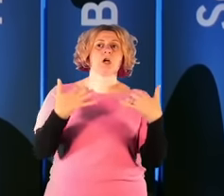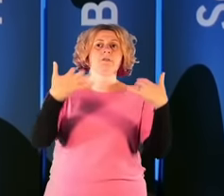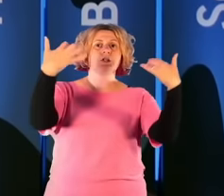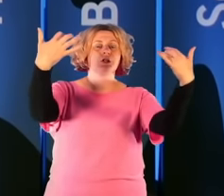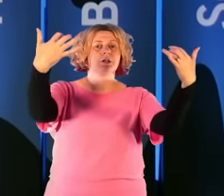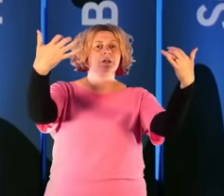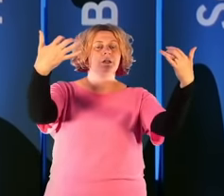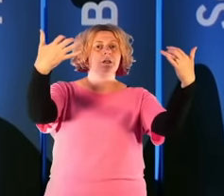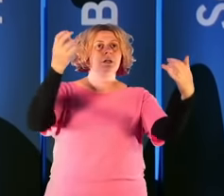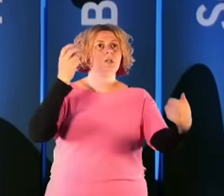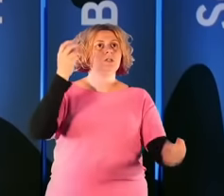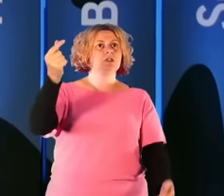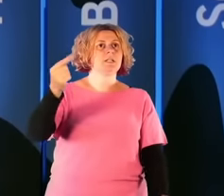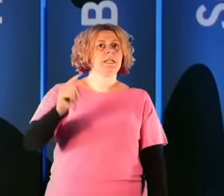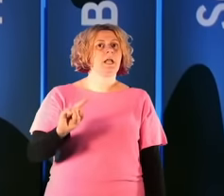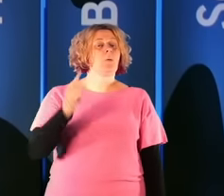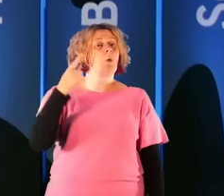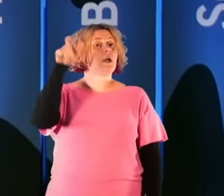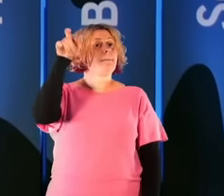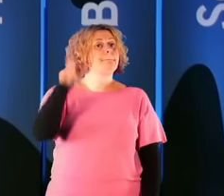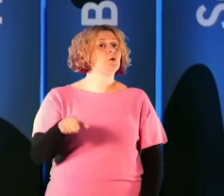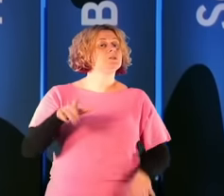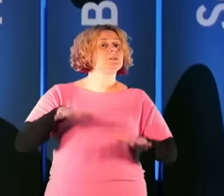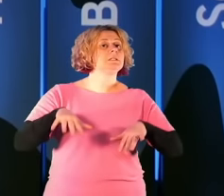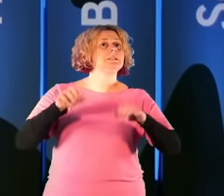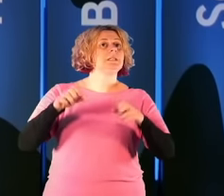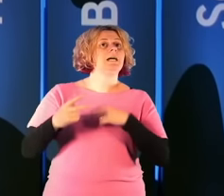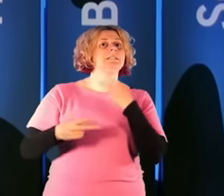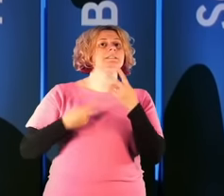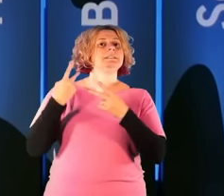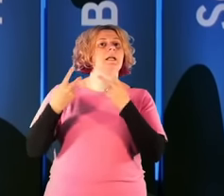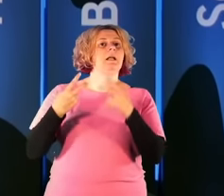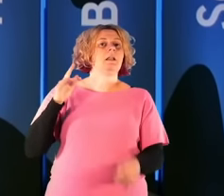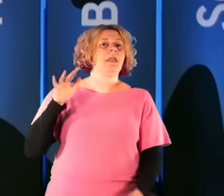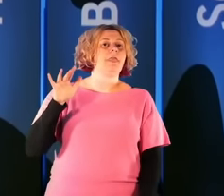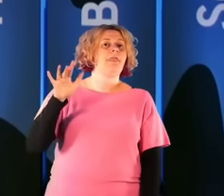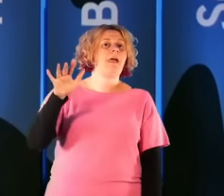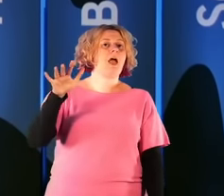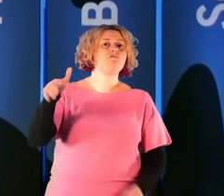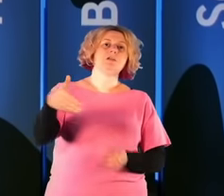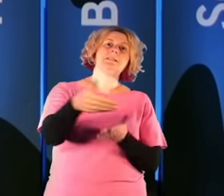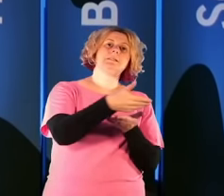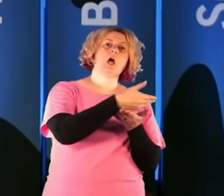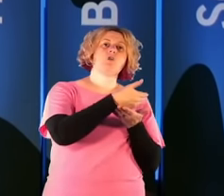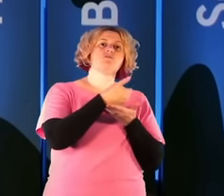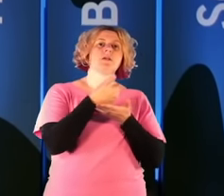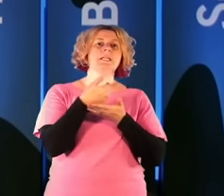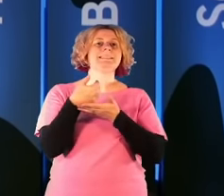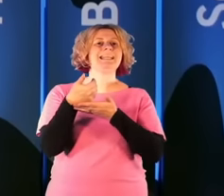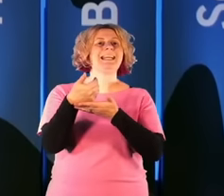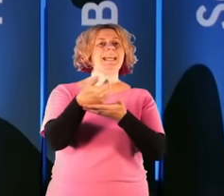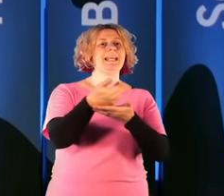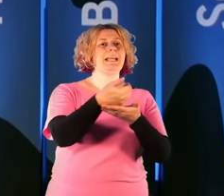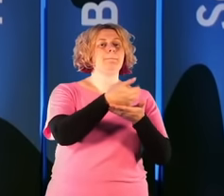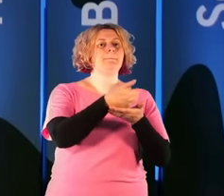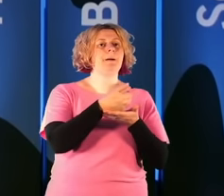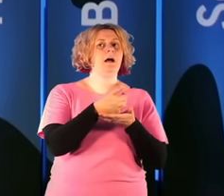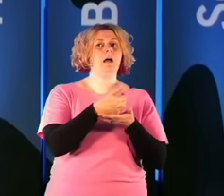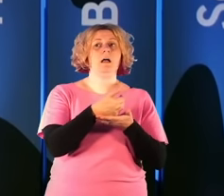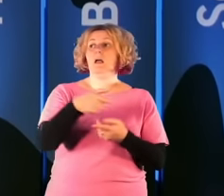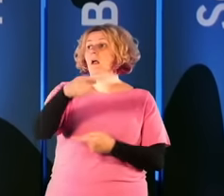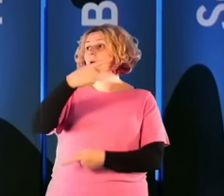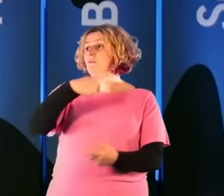of the congregation started up singing, "There is a Redeemer." And everybody joined in. It